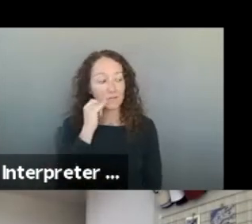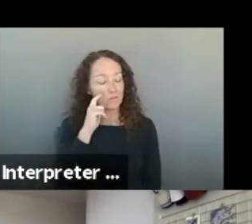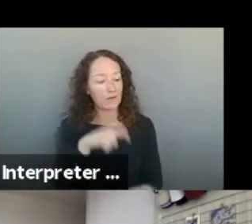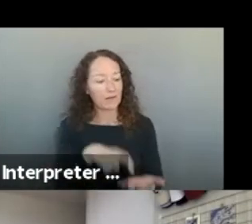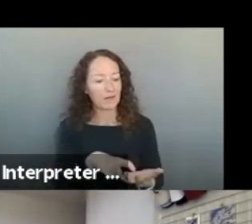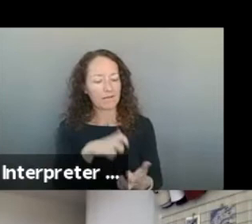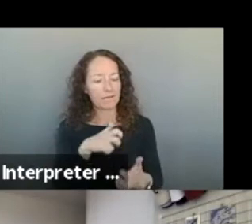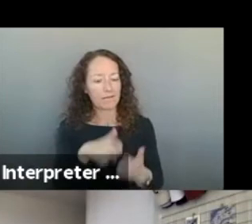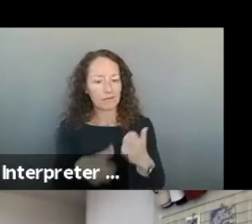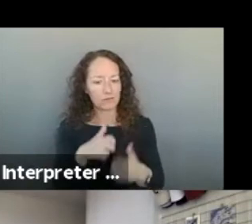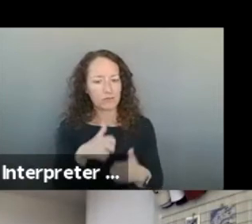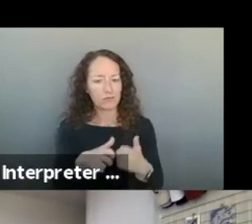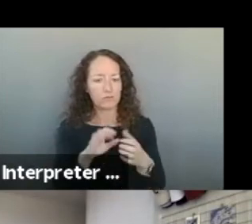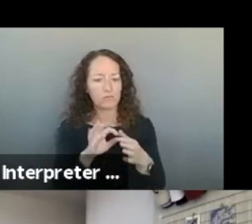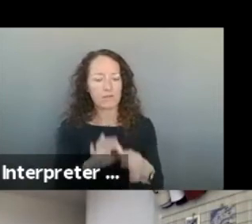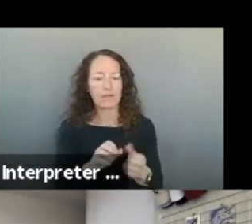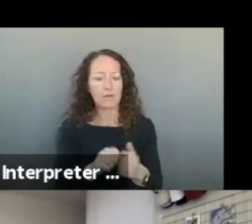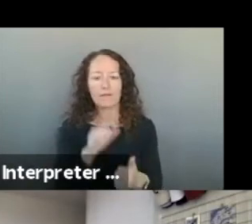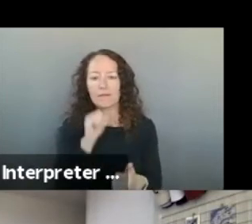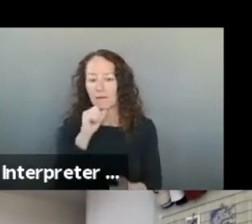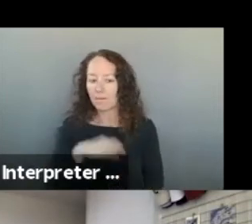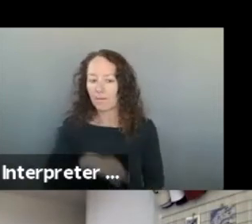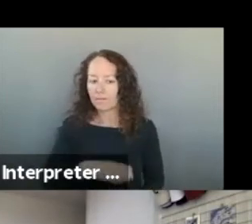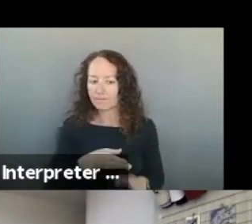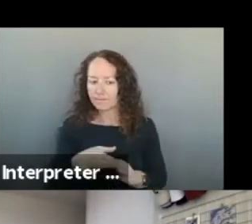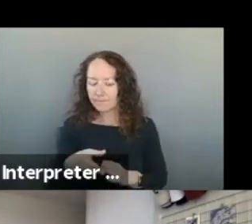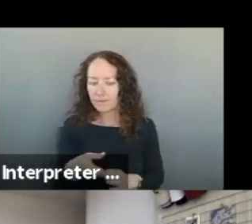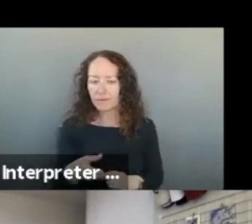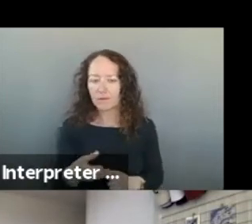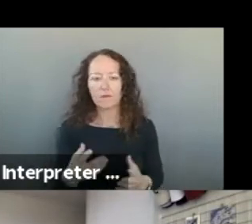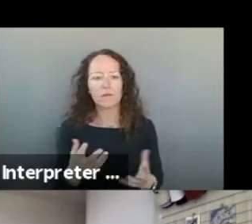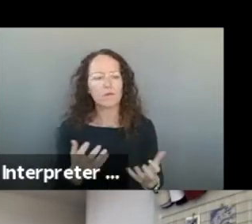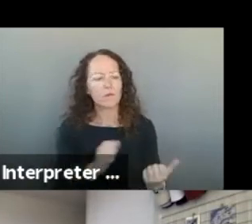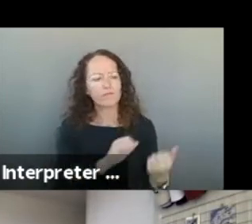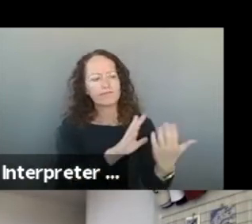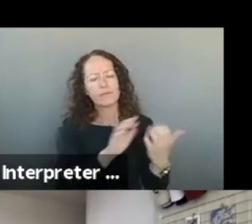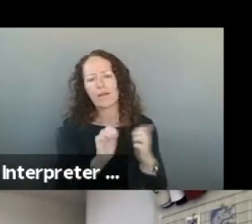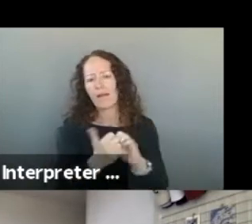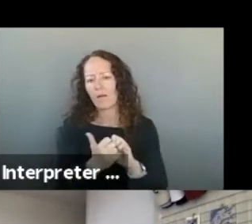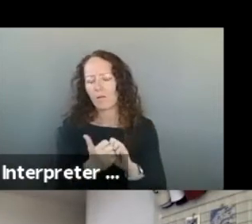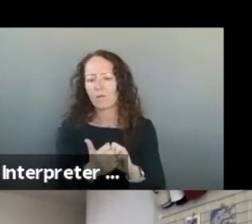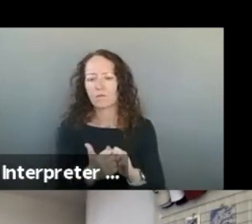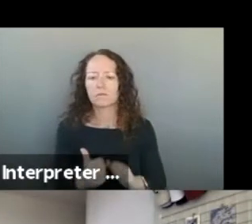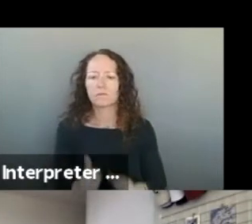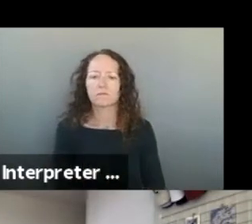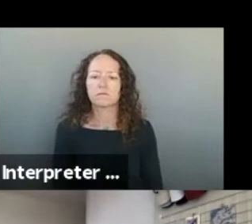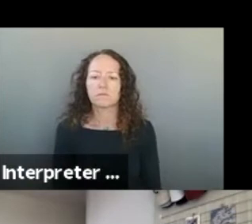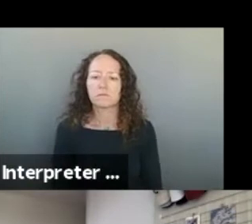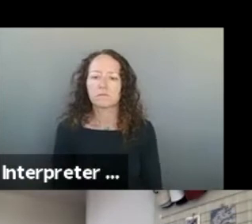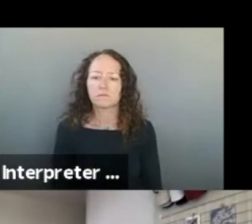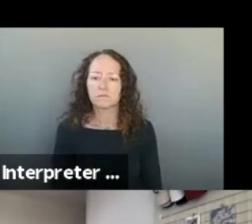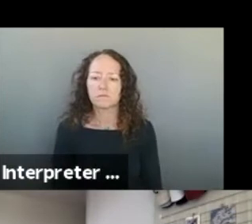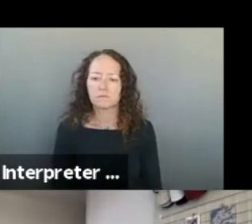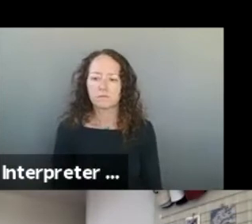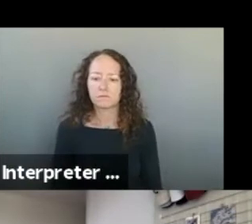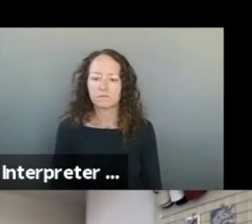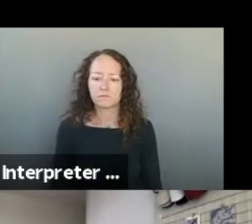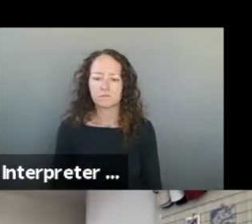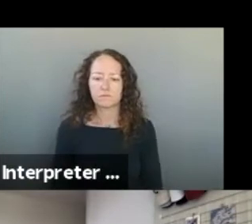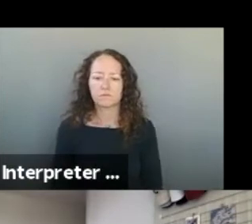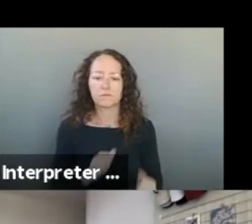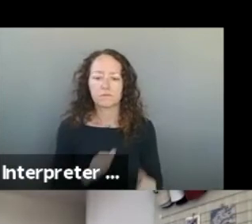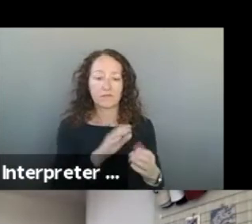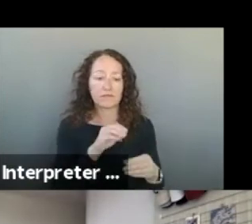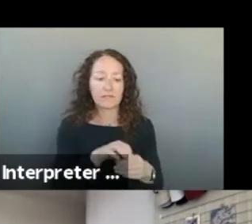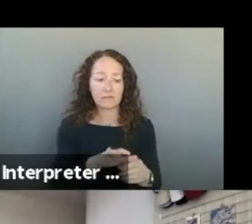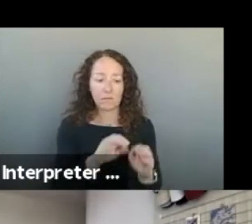with the nonprofit industry, like how do you want to address it? Do you want to address it within your organization? Do you want to address it on a larger